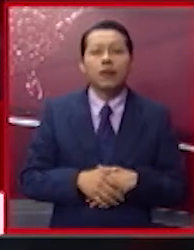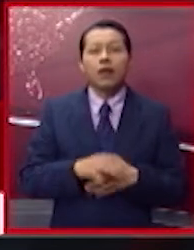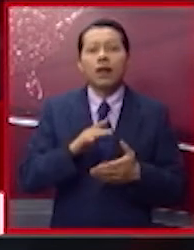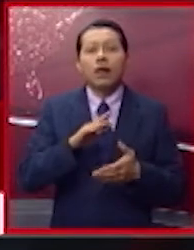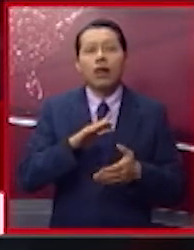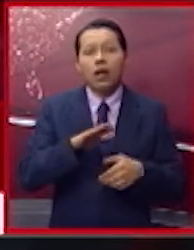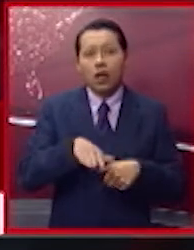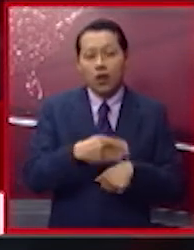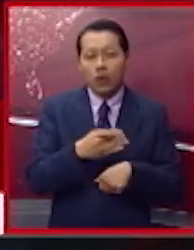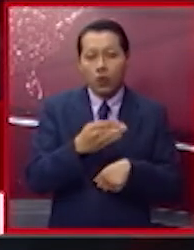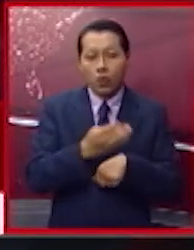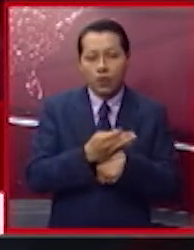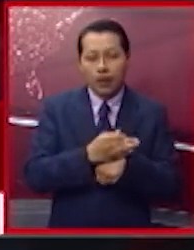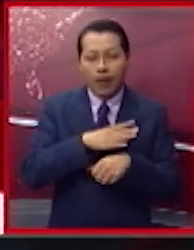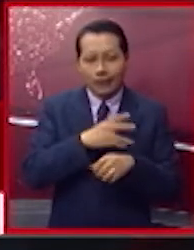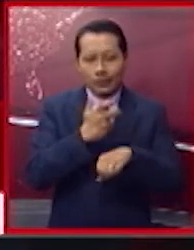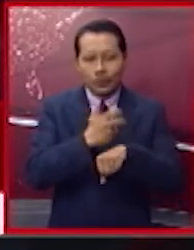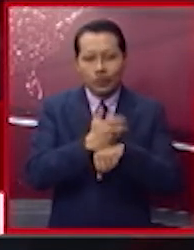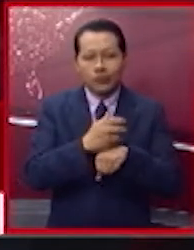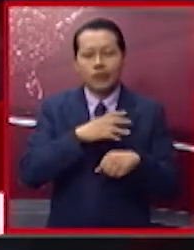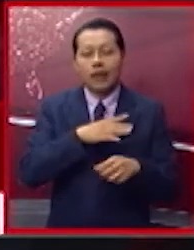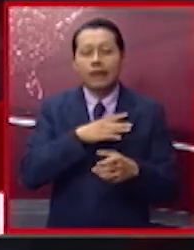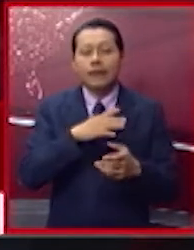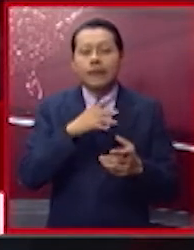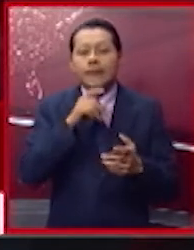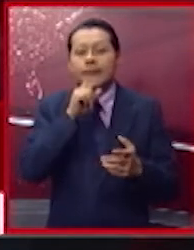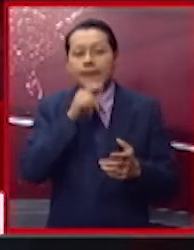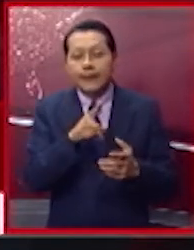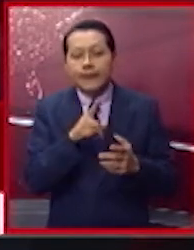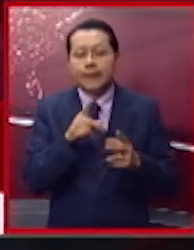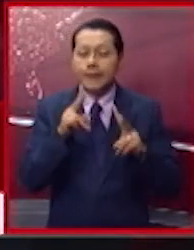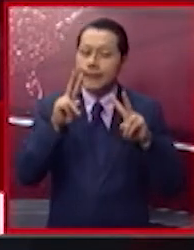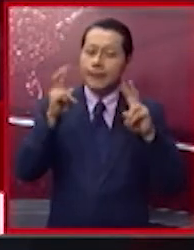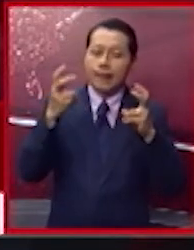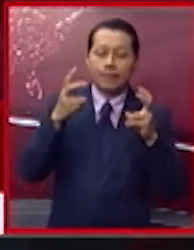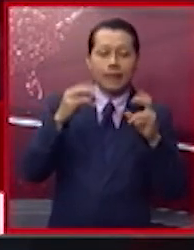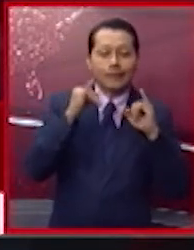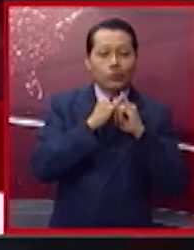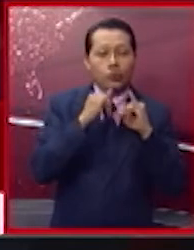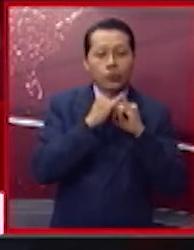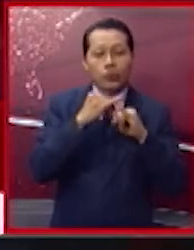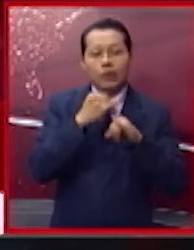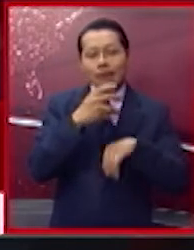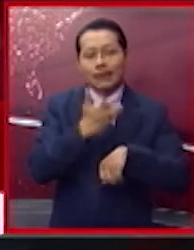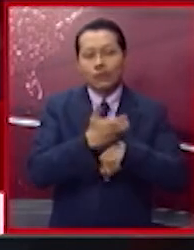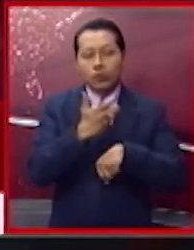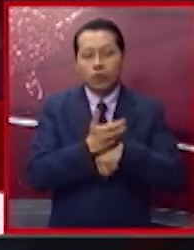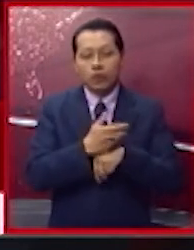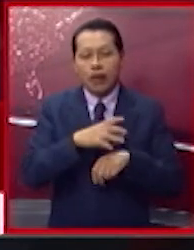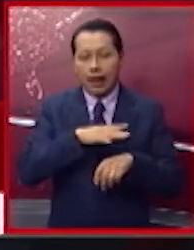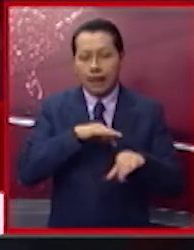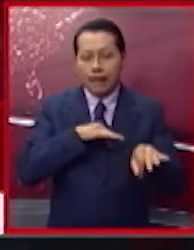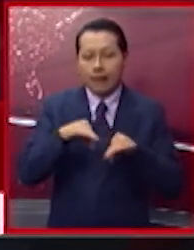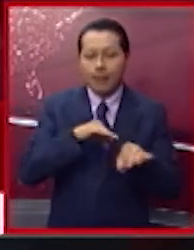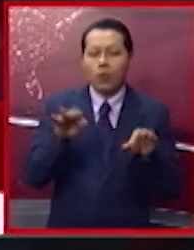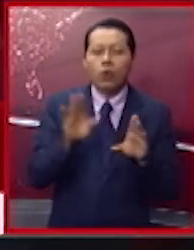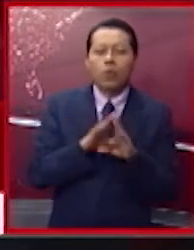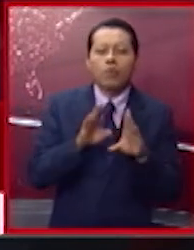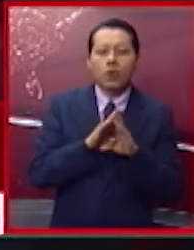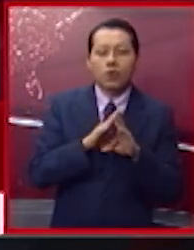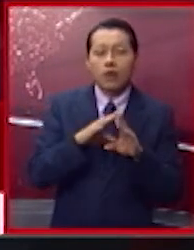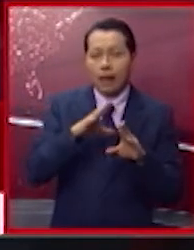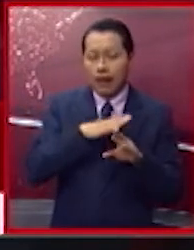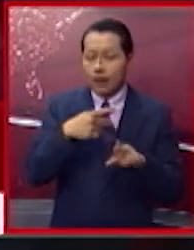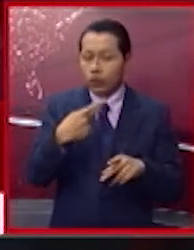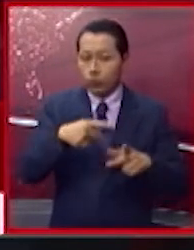foreign policy is right now. I think it's up in the air. U.S. State Department is operating on a shoestring in